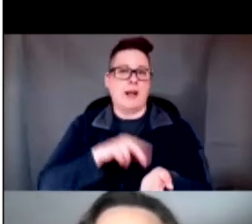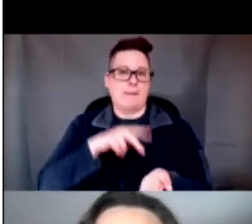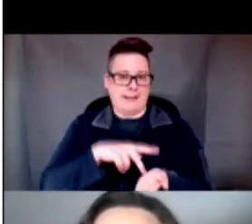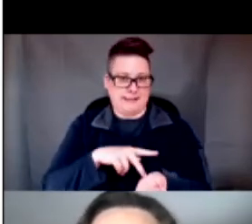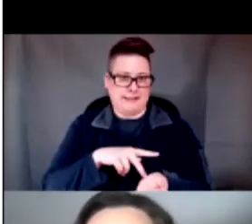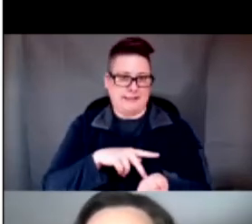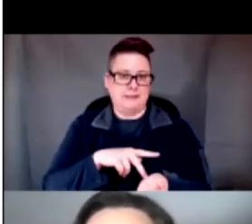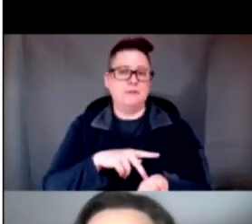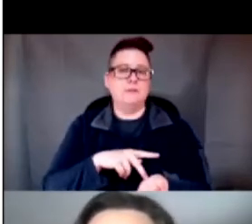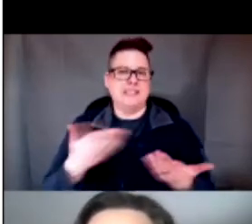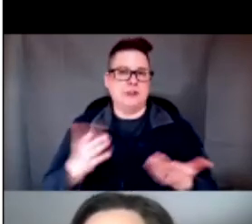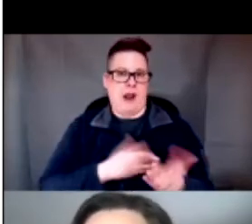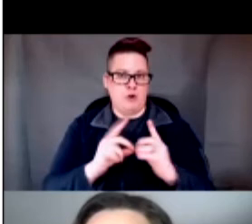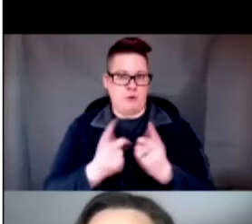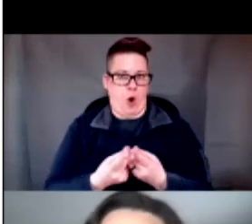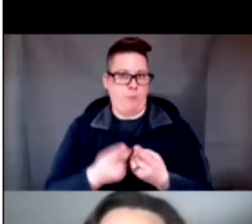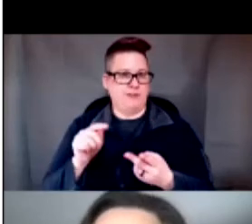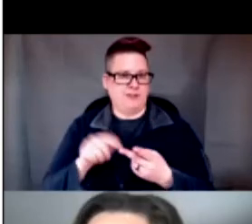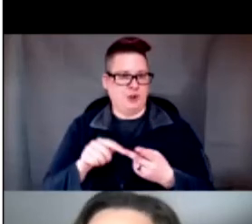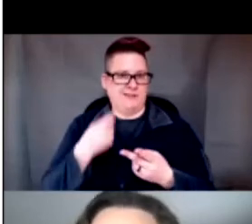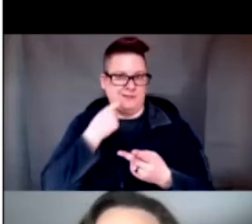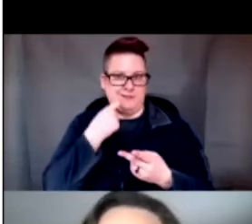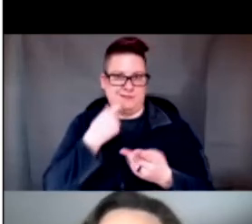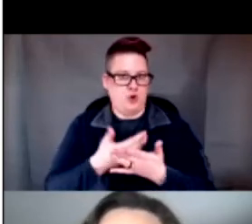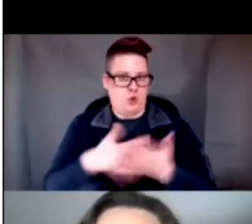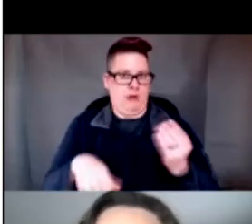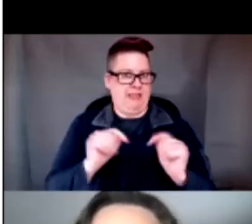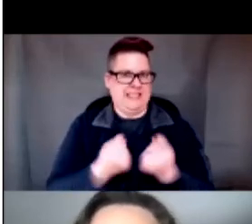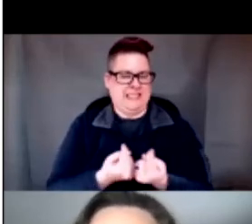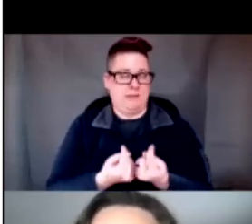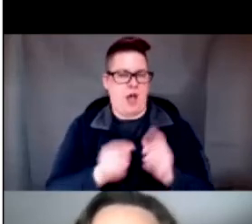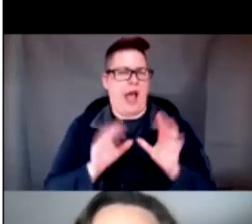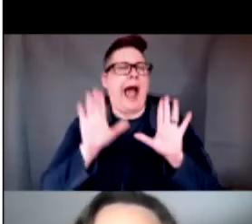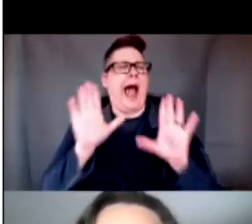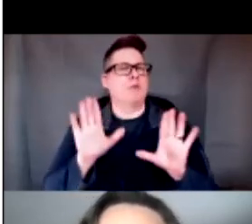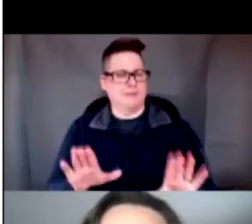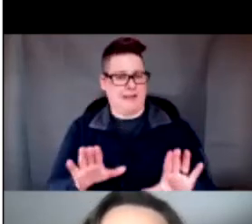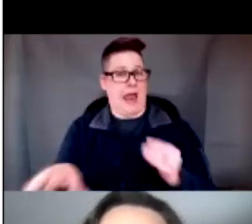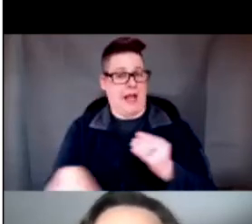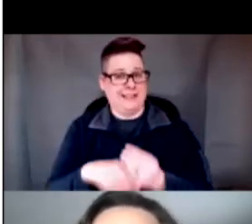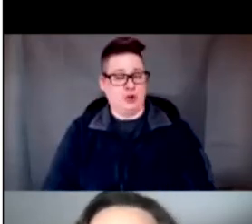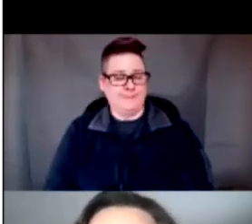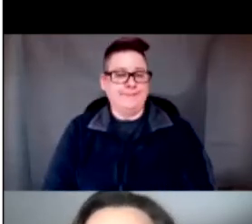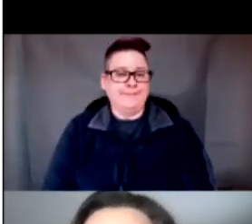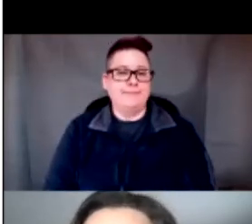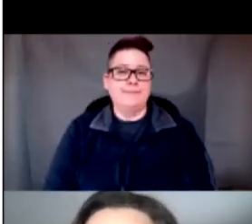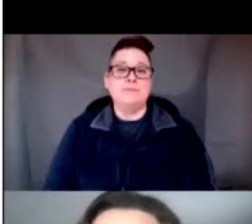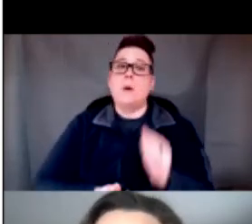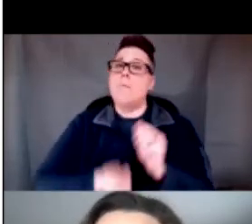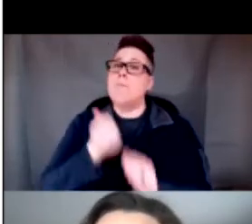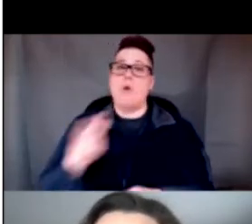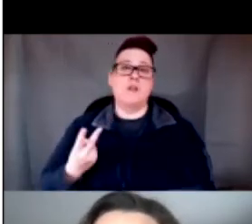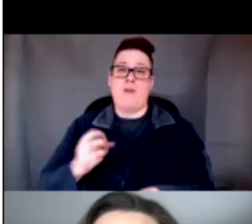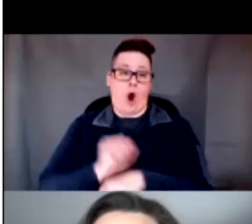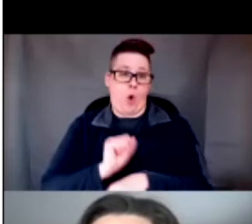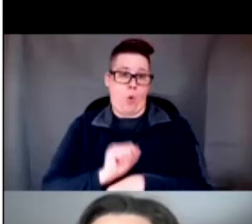the department, a new addition to the team, really outstanding addition to our team. The majority of the work that we do